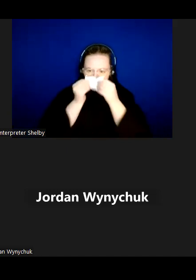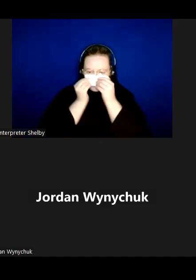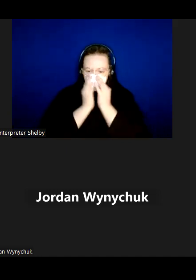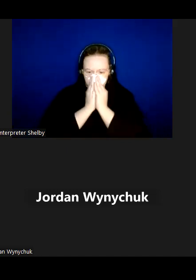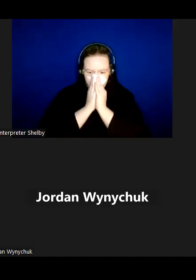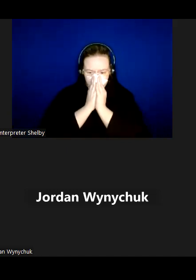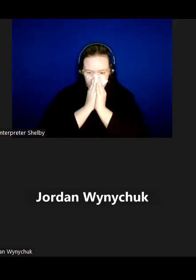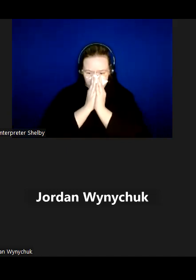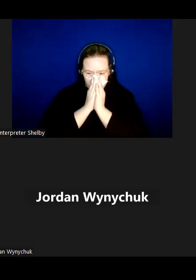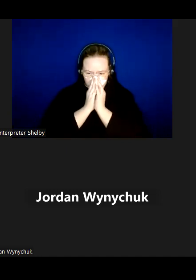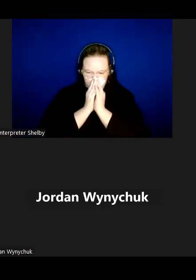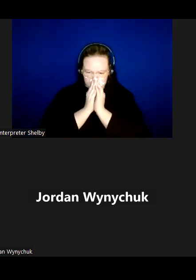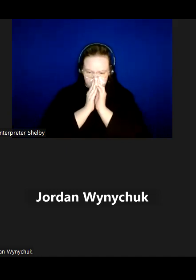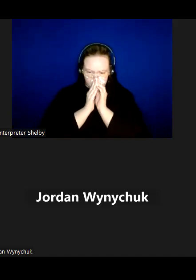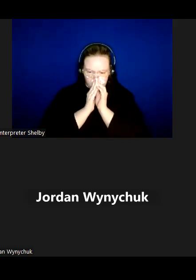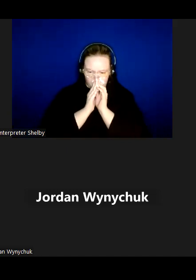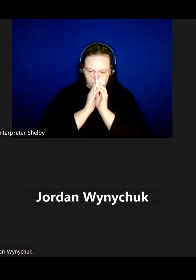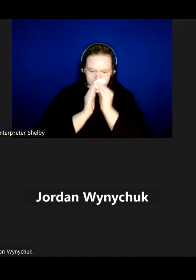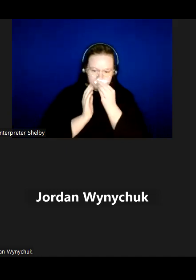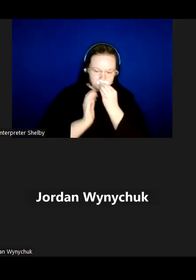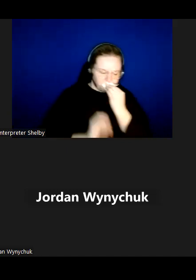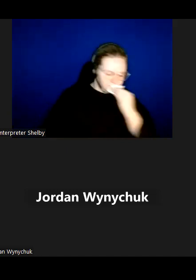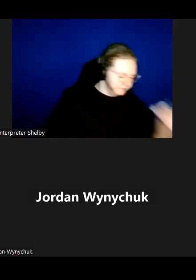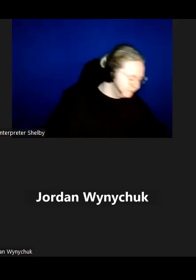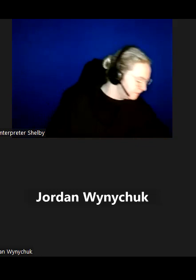Anybody else have any questions for Sara?